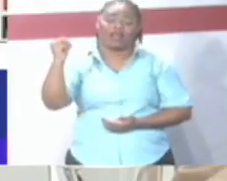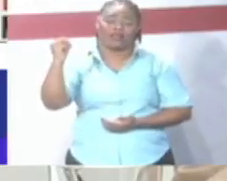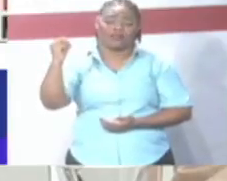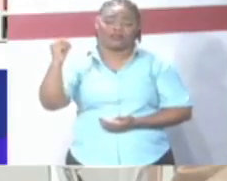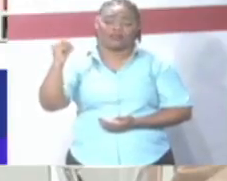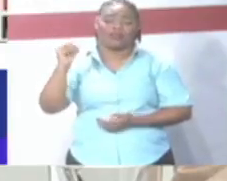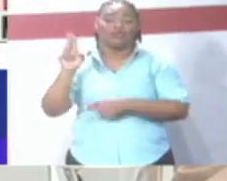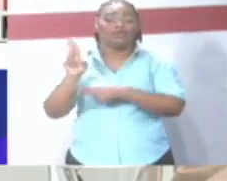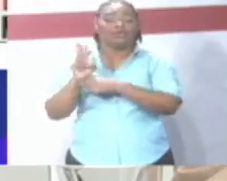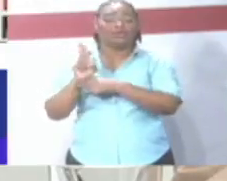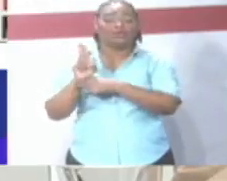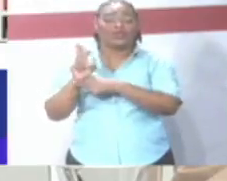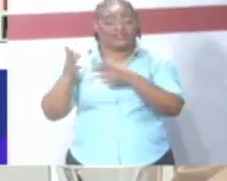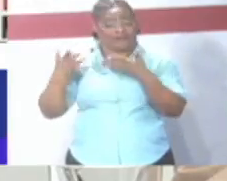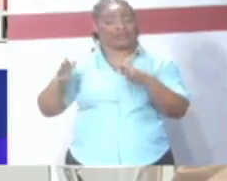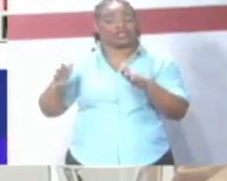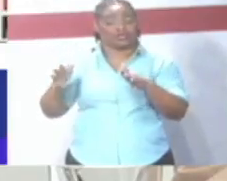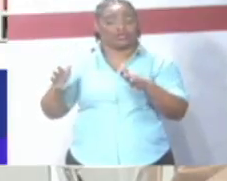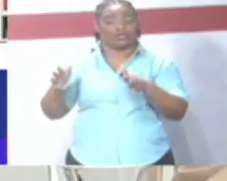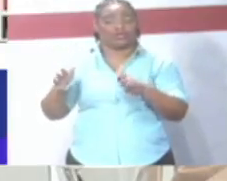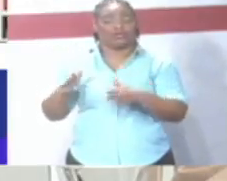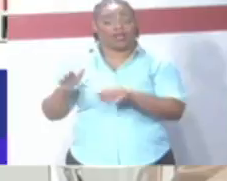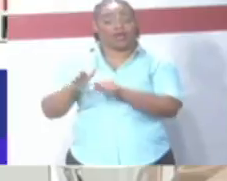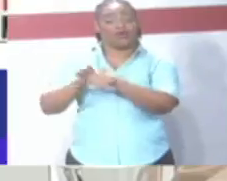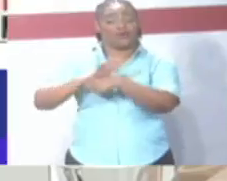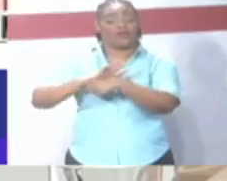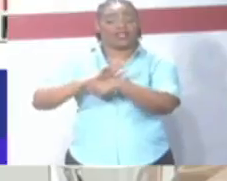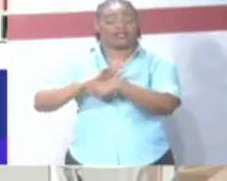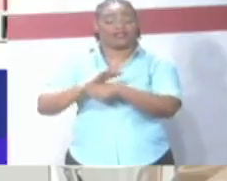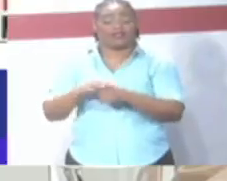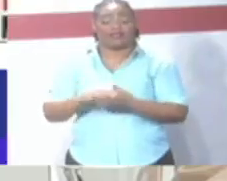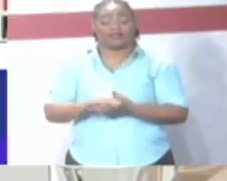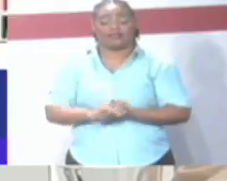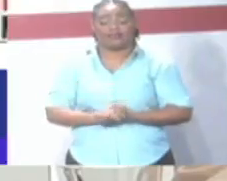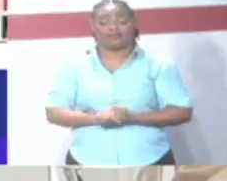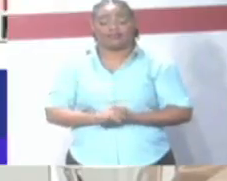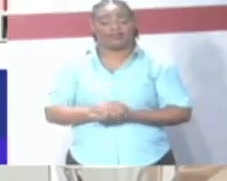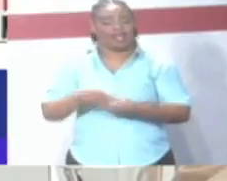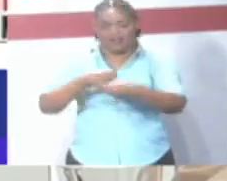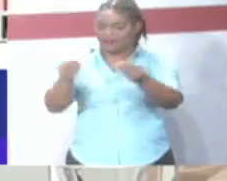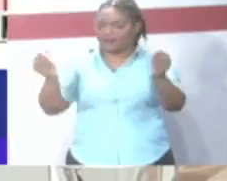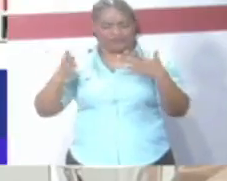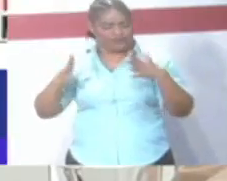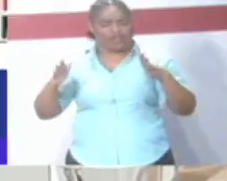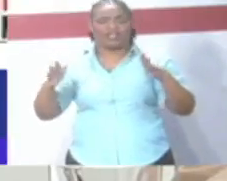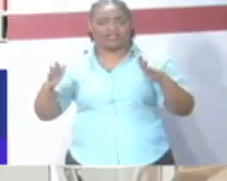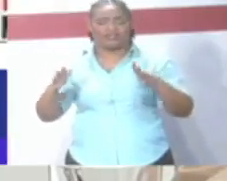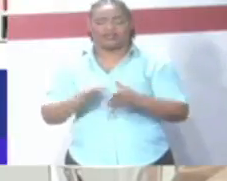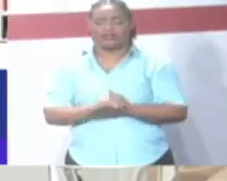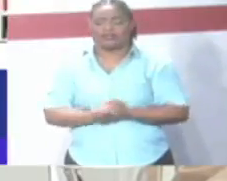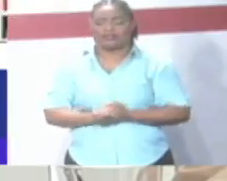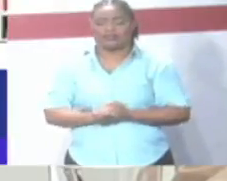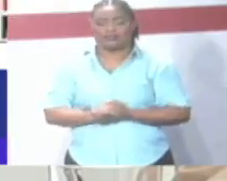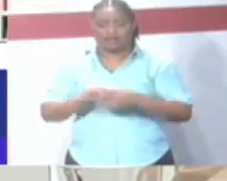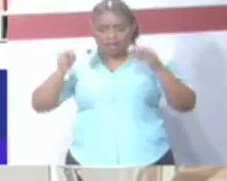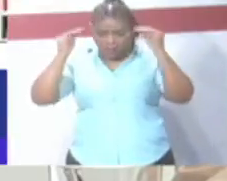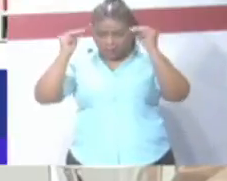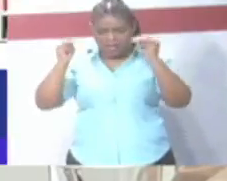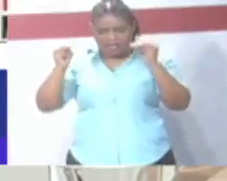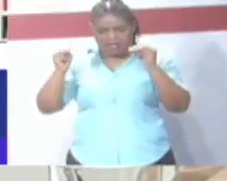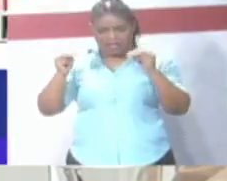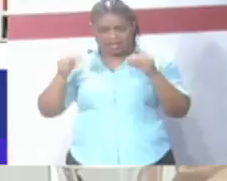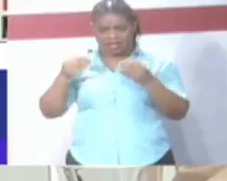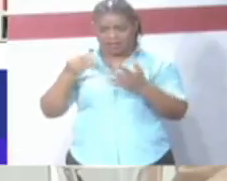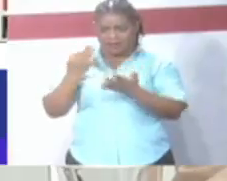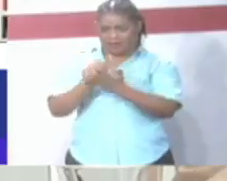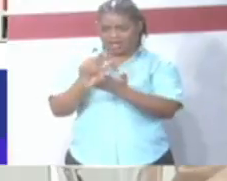to us. The Minister of Finance has never, ever withheld funding for the parallel healthcare